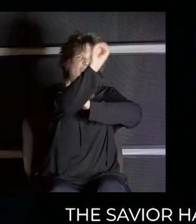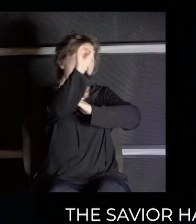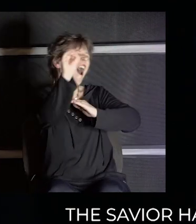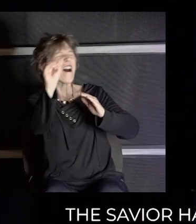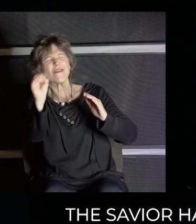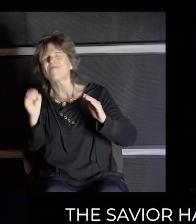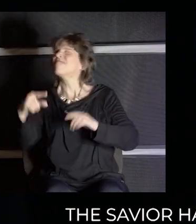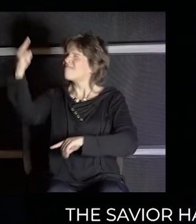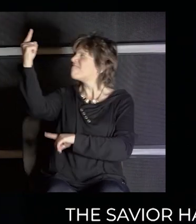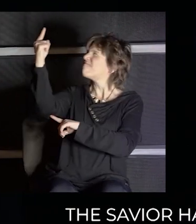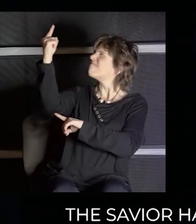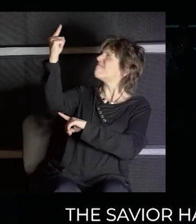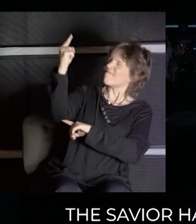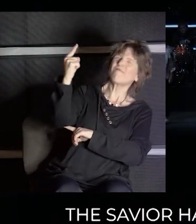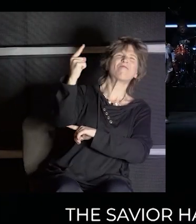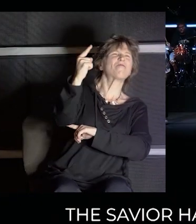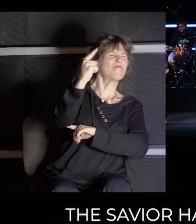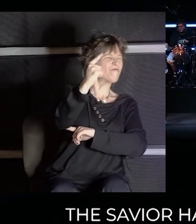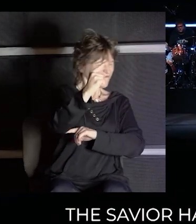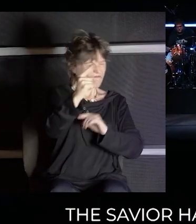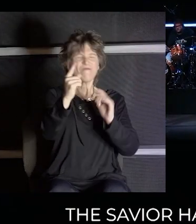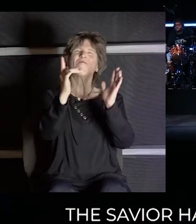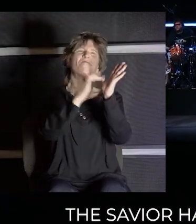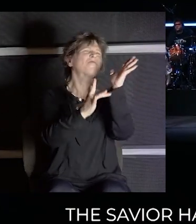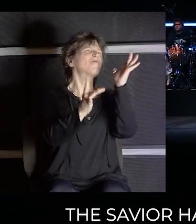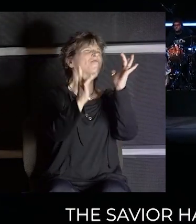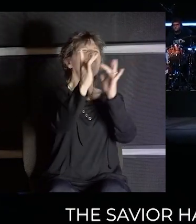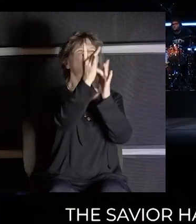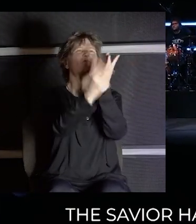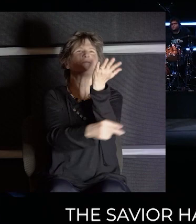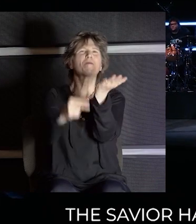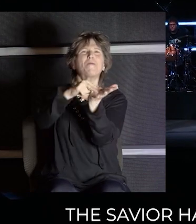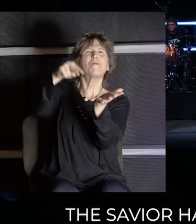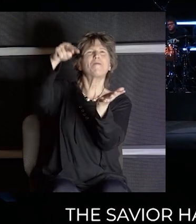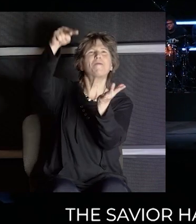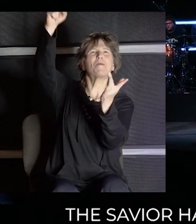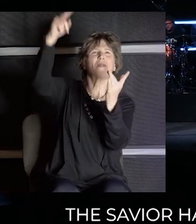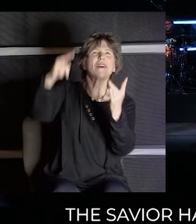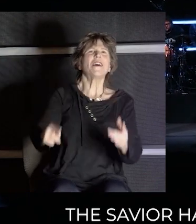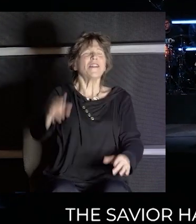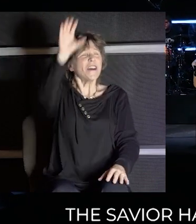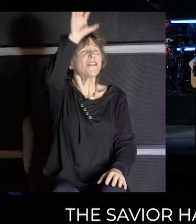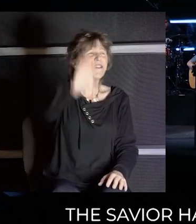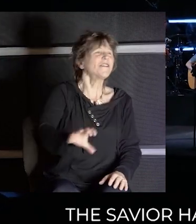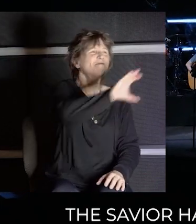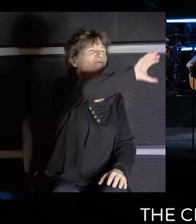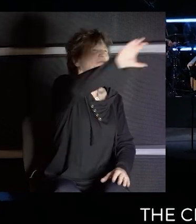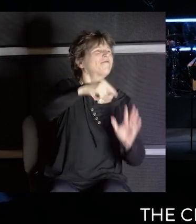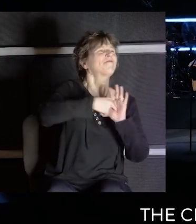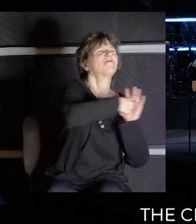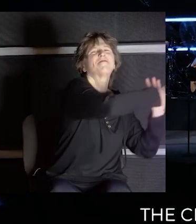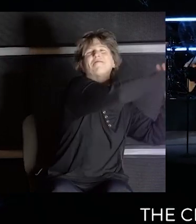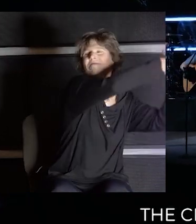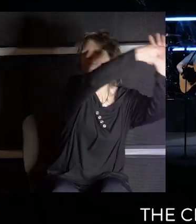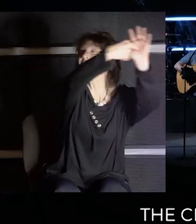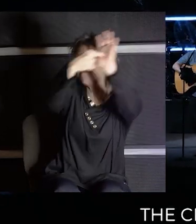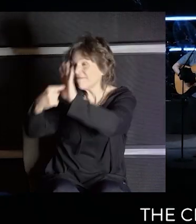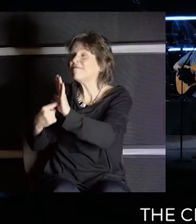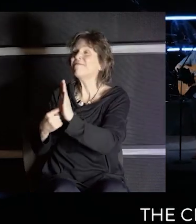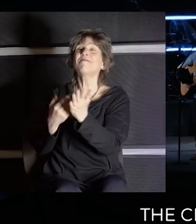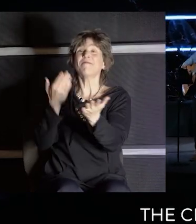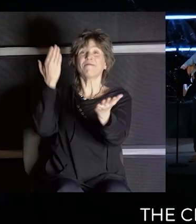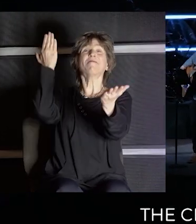Yeah, the Savior has come in the morning light. The